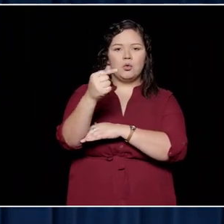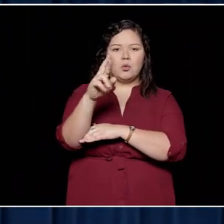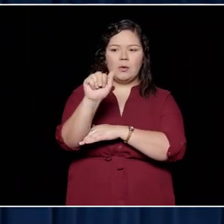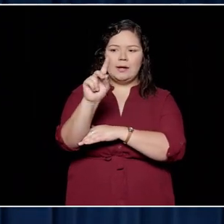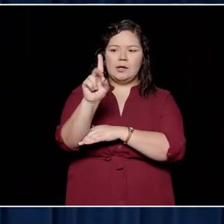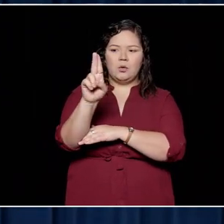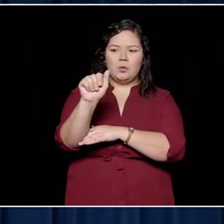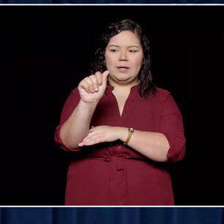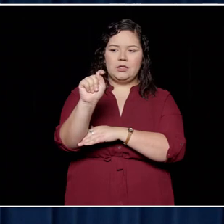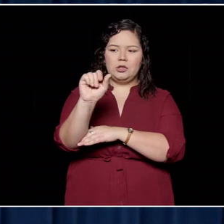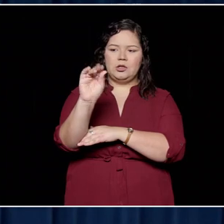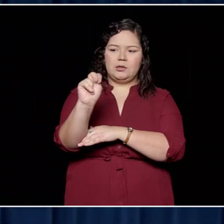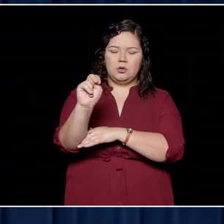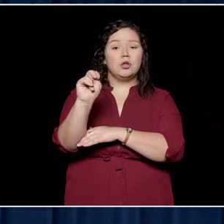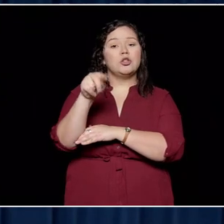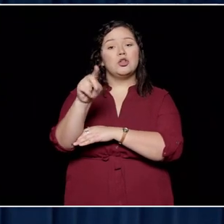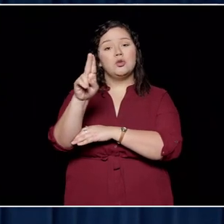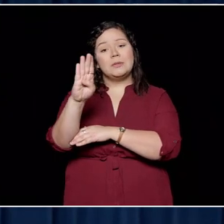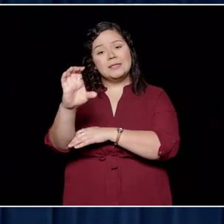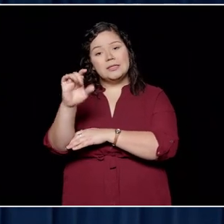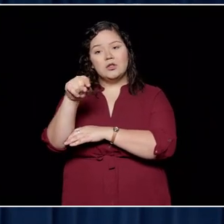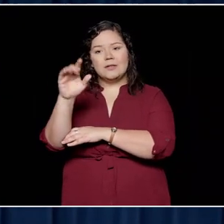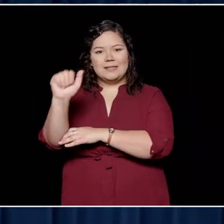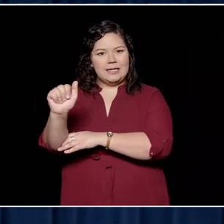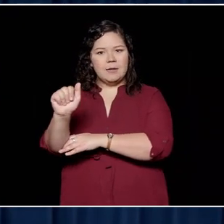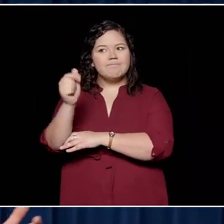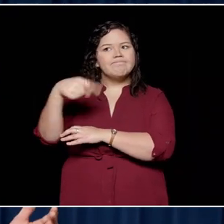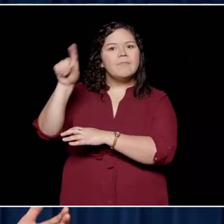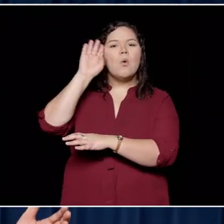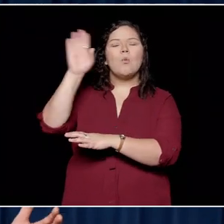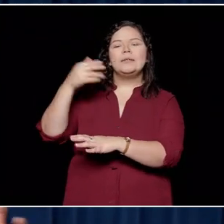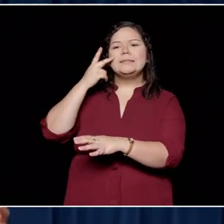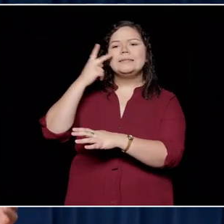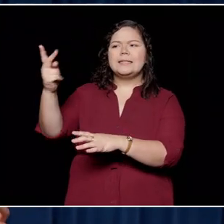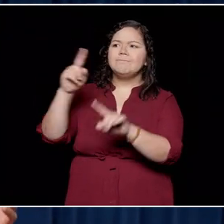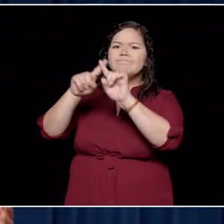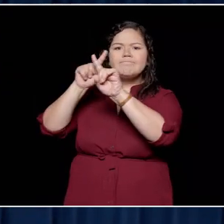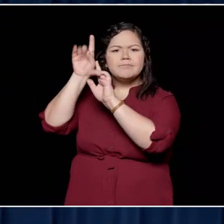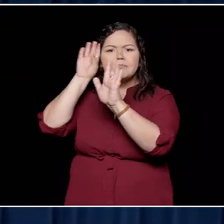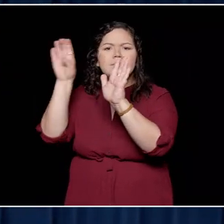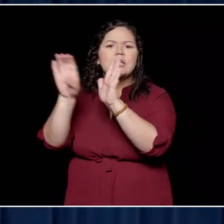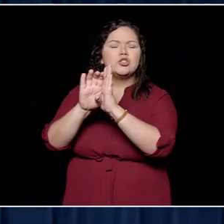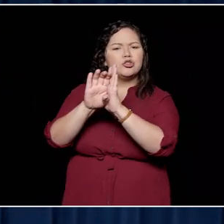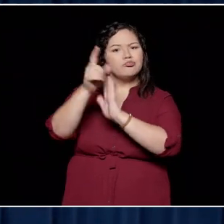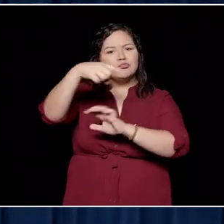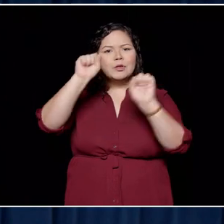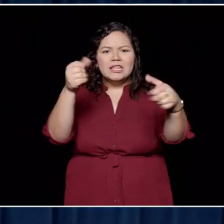virtualgraduation.ubc.ca to search your procession slides and to share them proudly using the tag